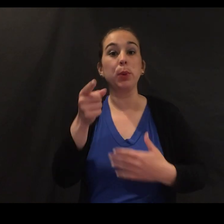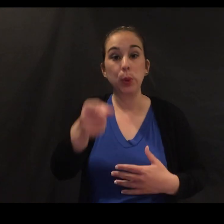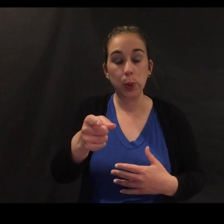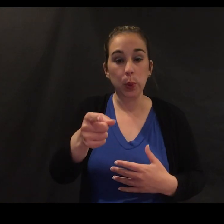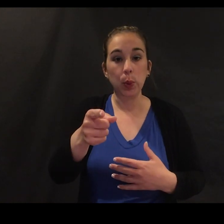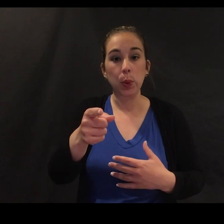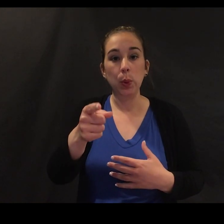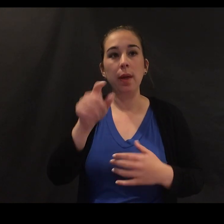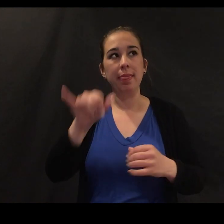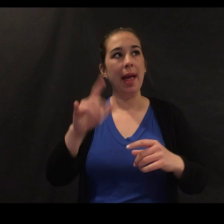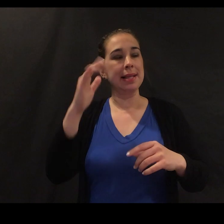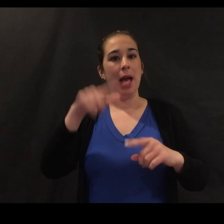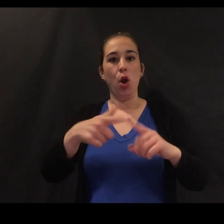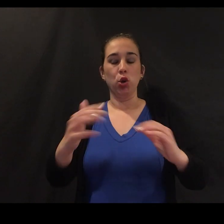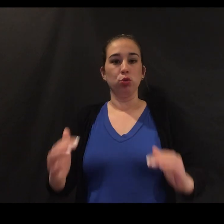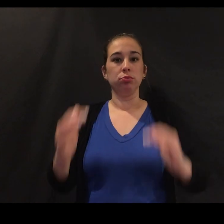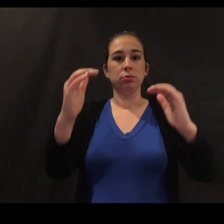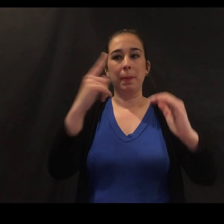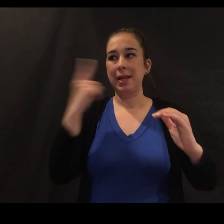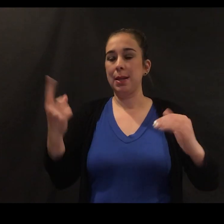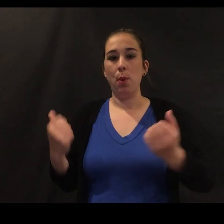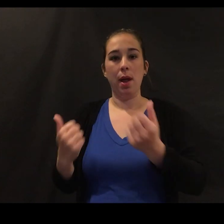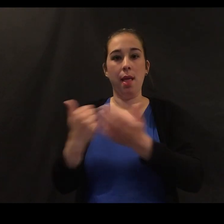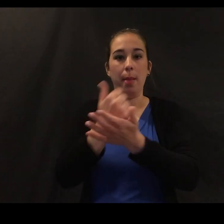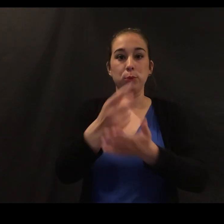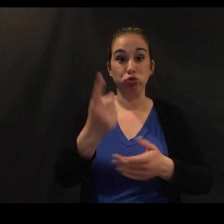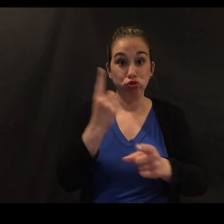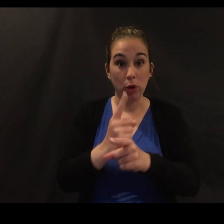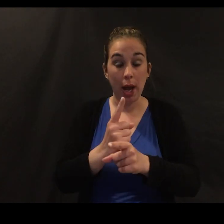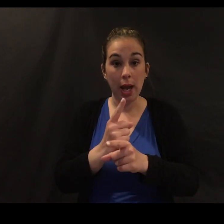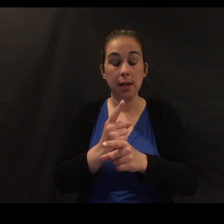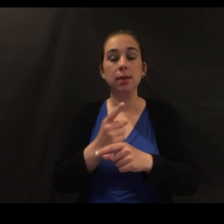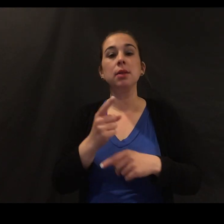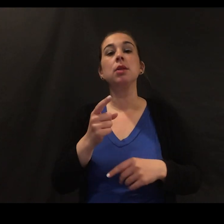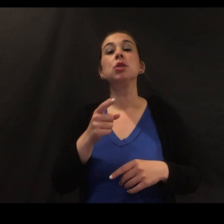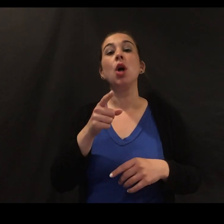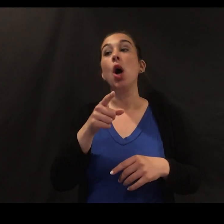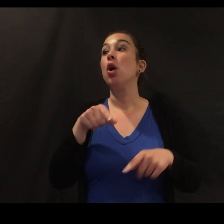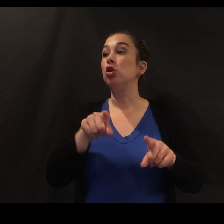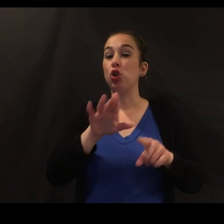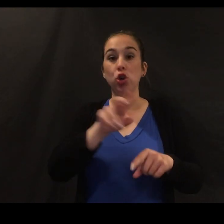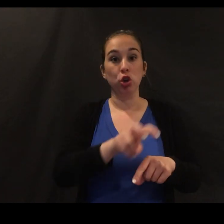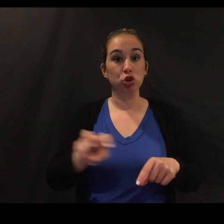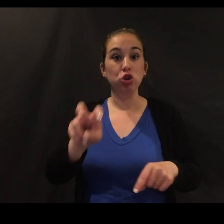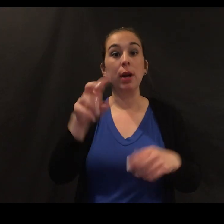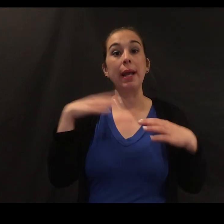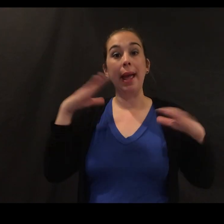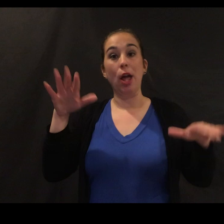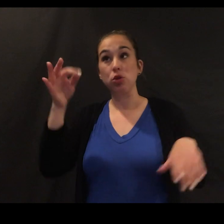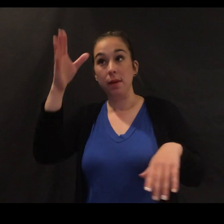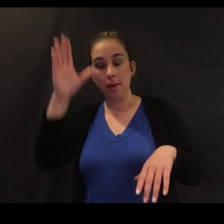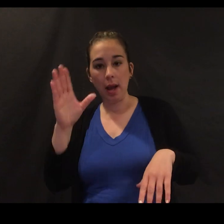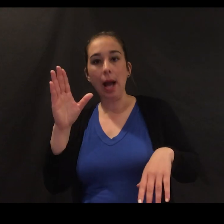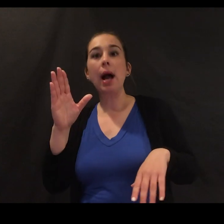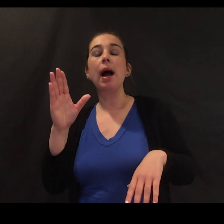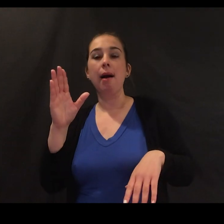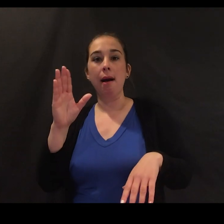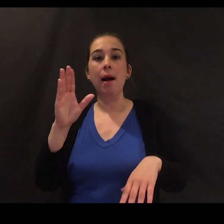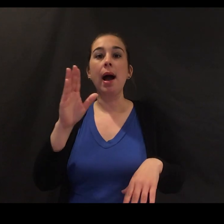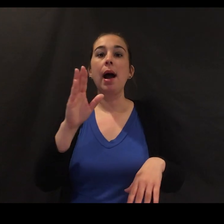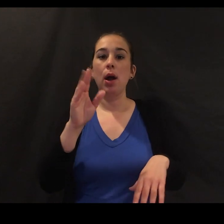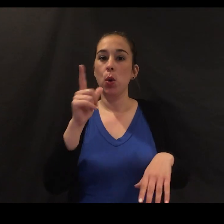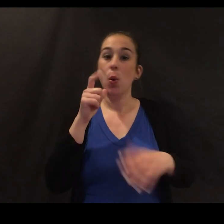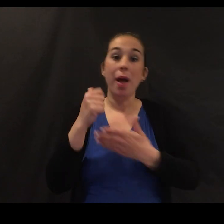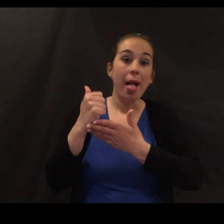And as you've gone through your life journey, there have been people that have been angels of God that have come along from time to time, and maybe they helped you get